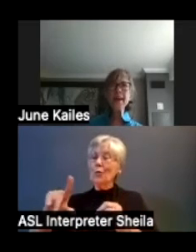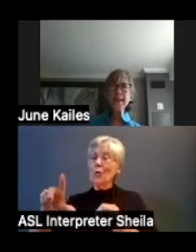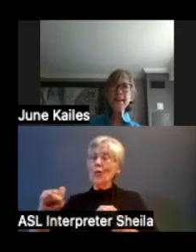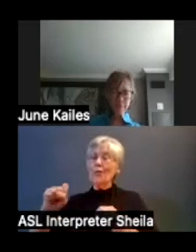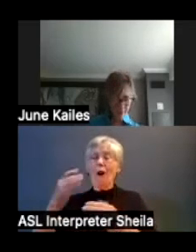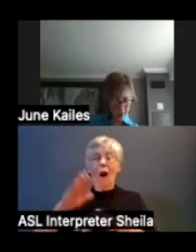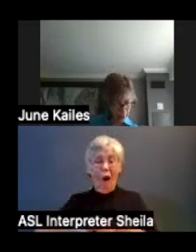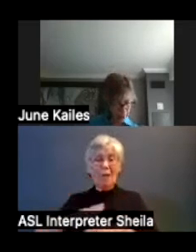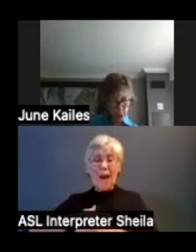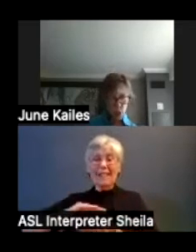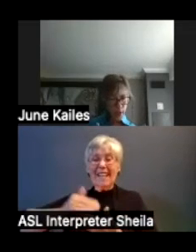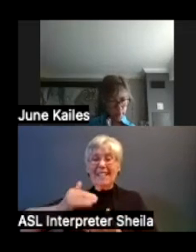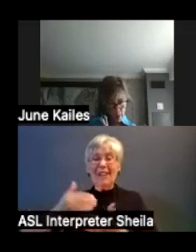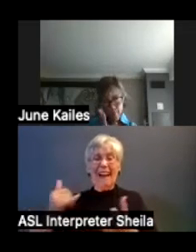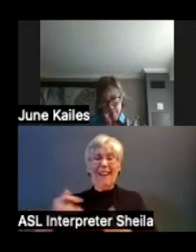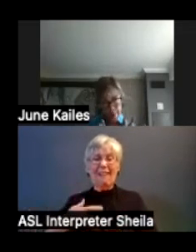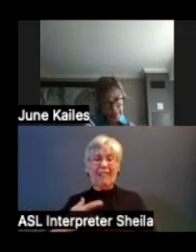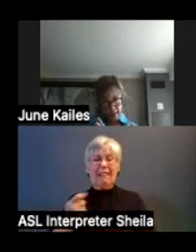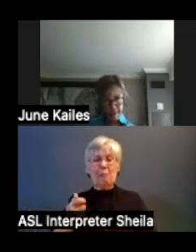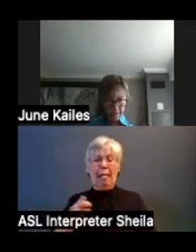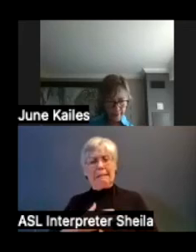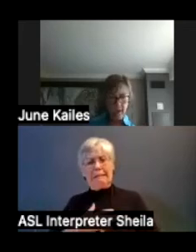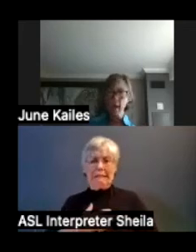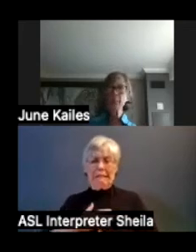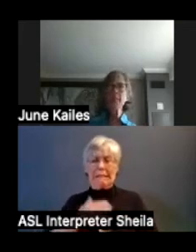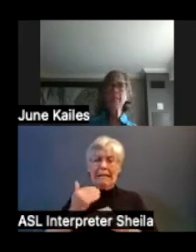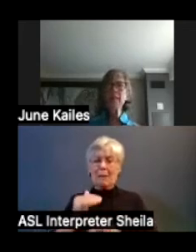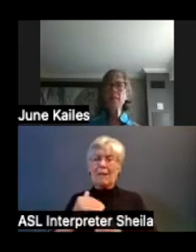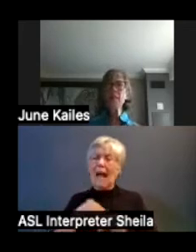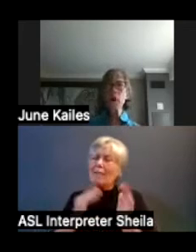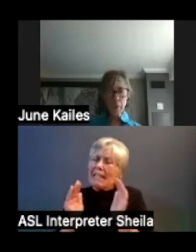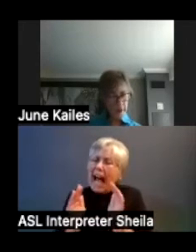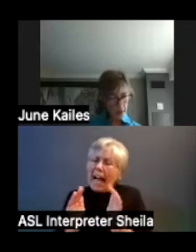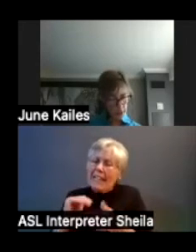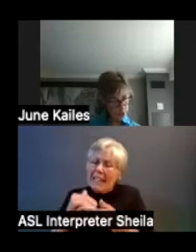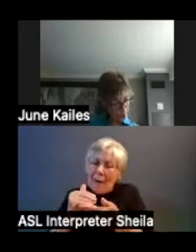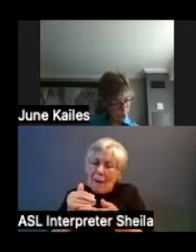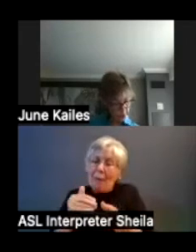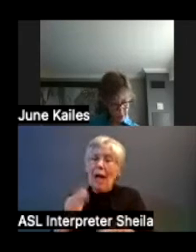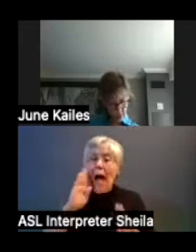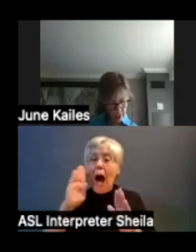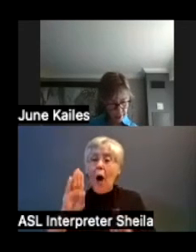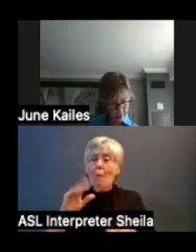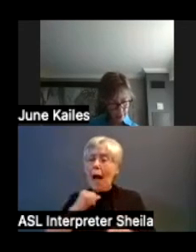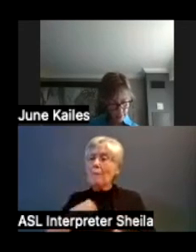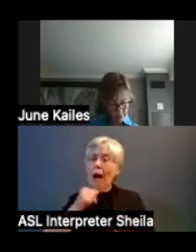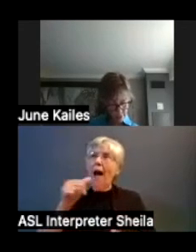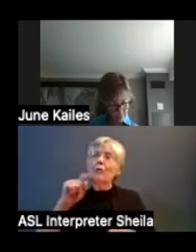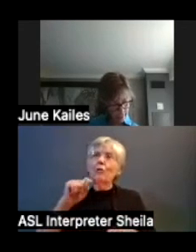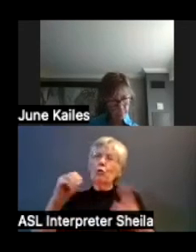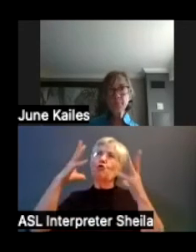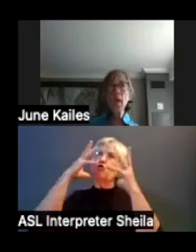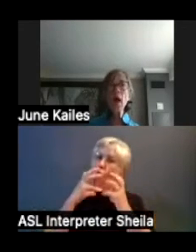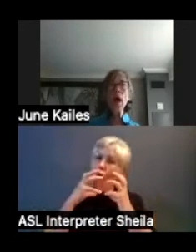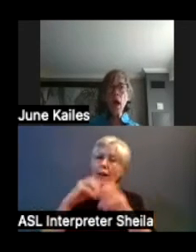feel kind of constrained by a very tiny laptop. I hope I'm not too dark in the picture